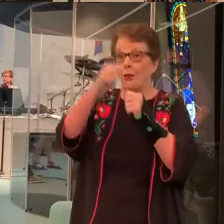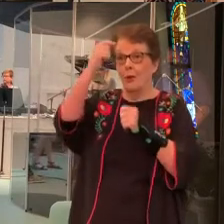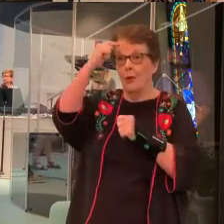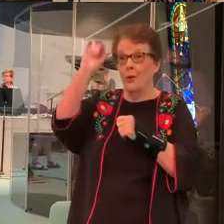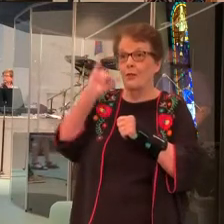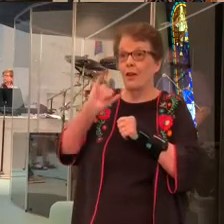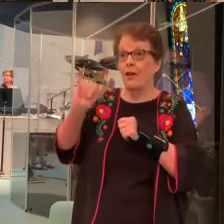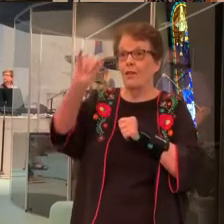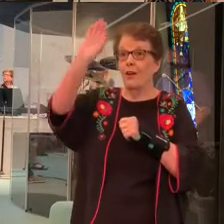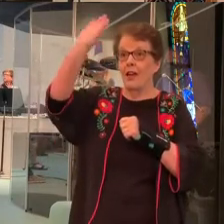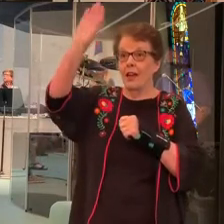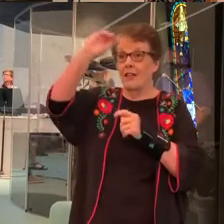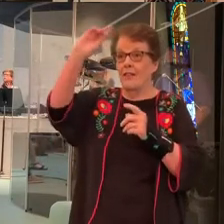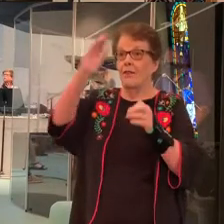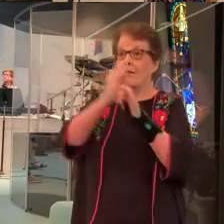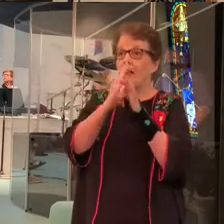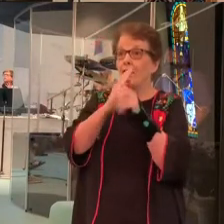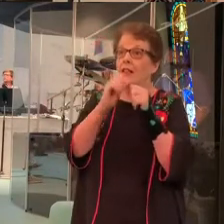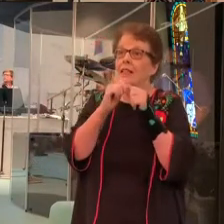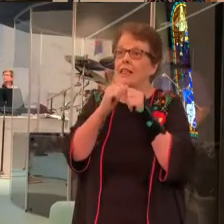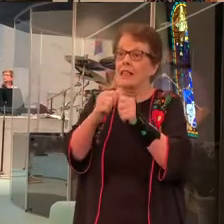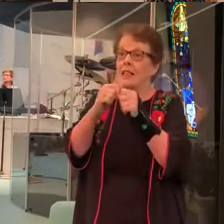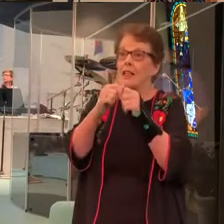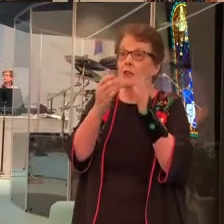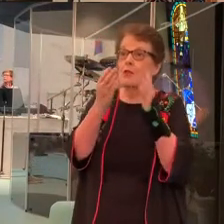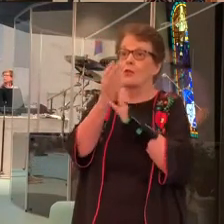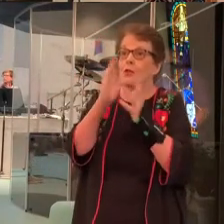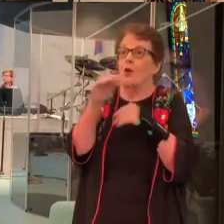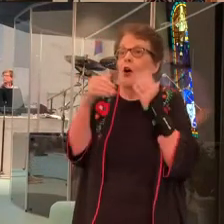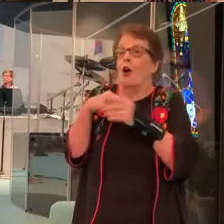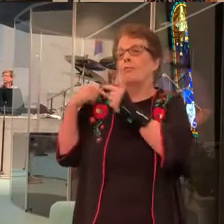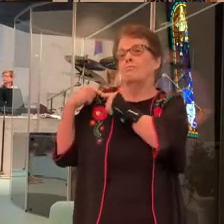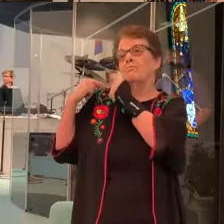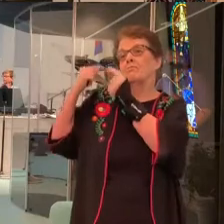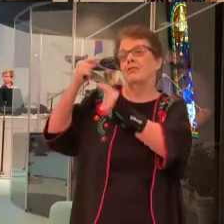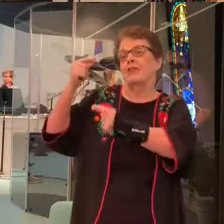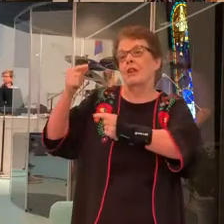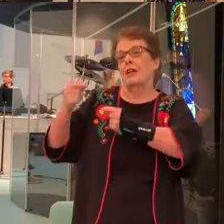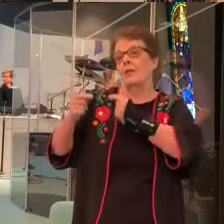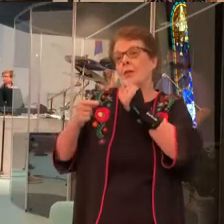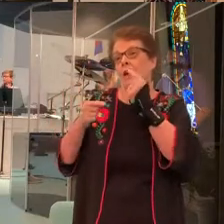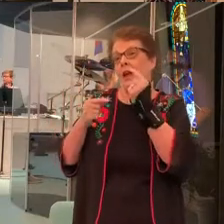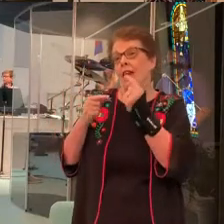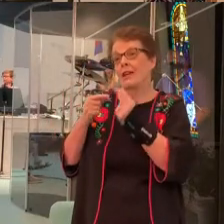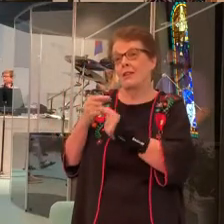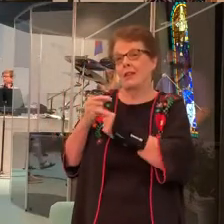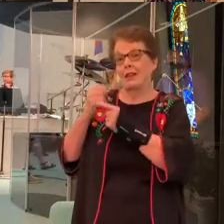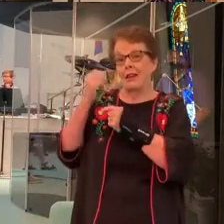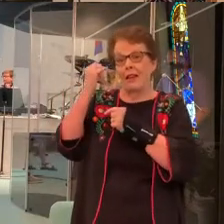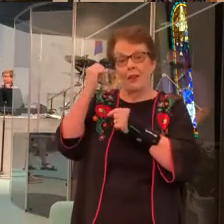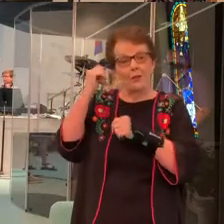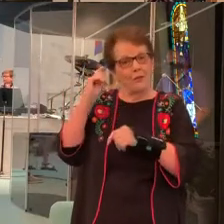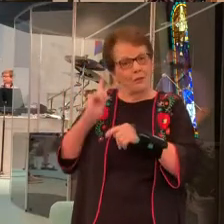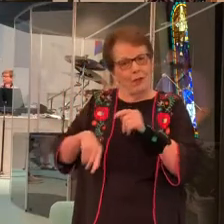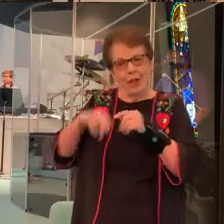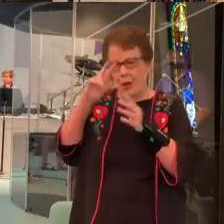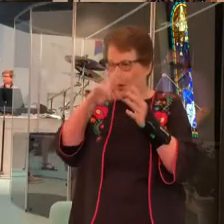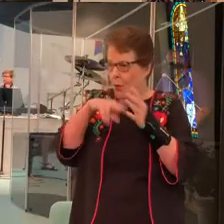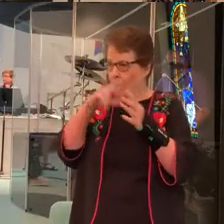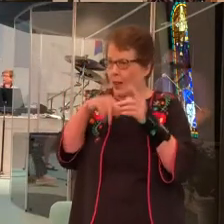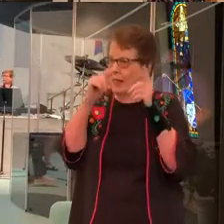forever. His faithfulness continues through all generations." You can't read that scripture and